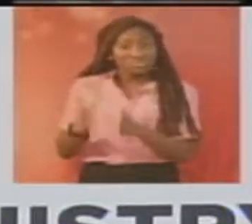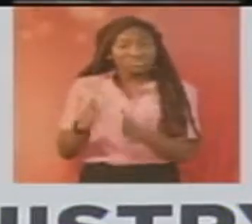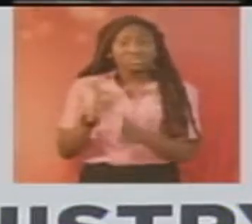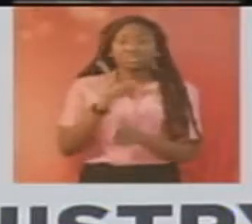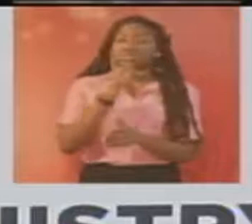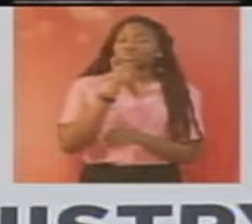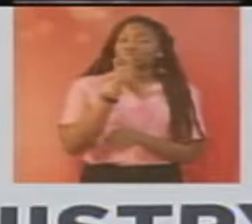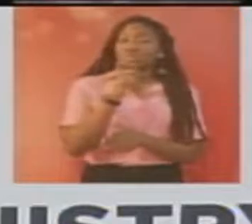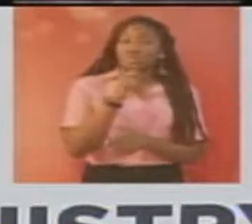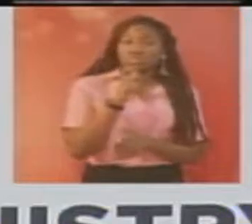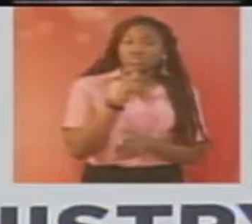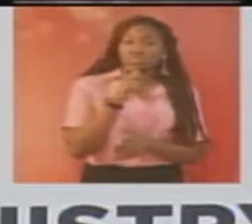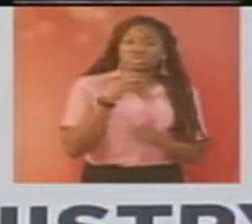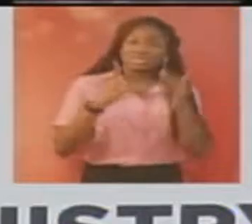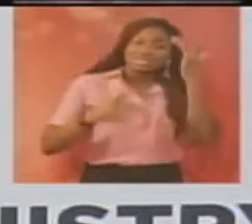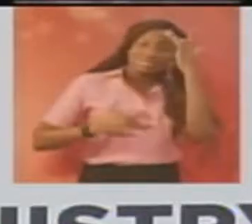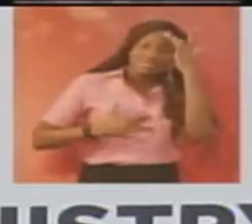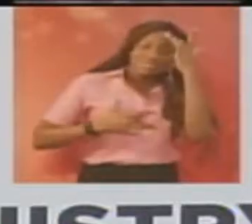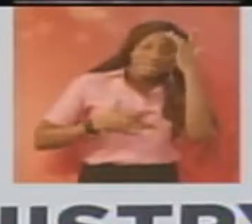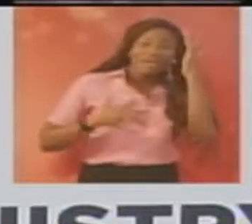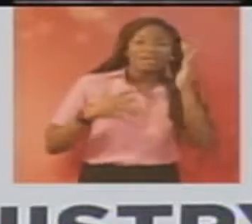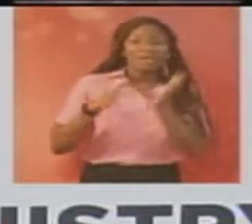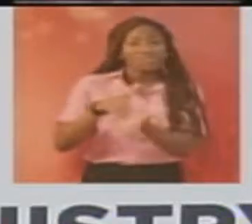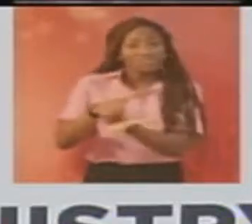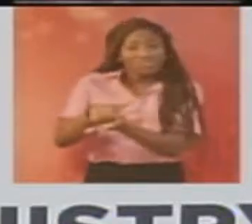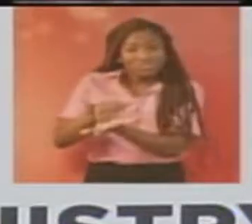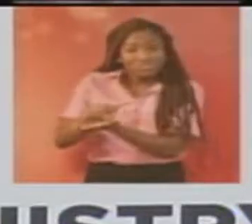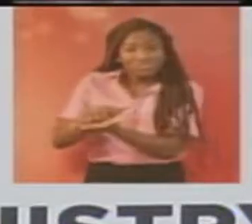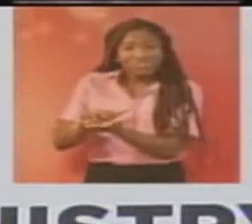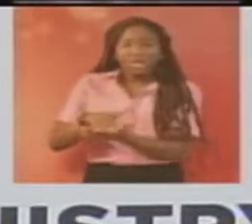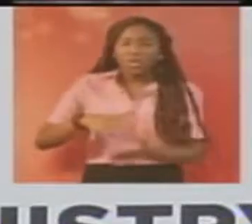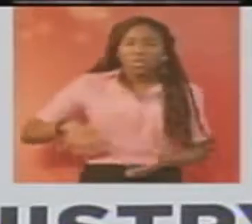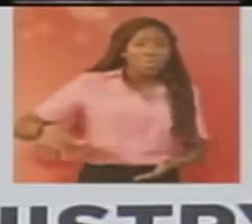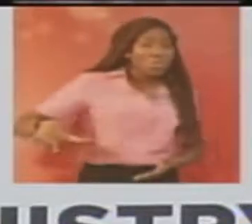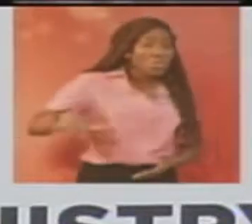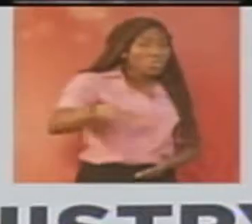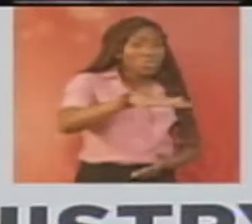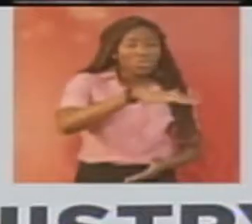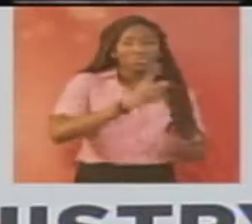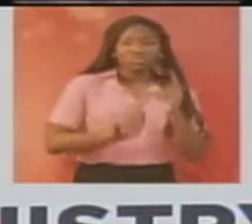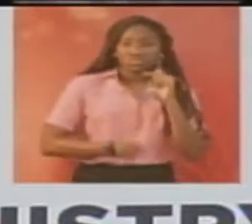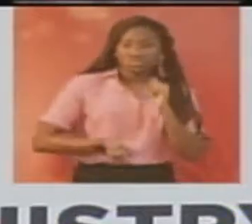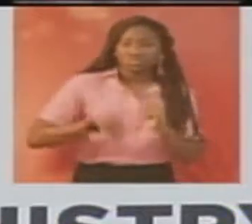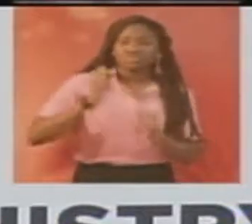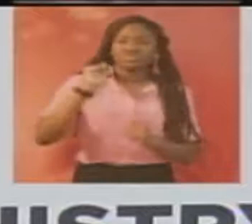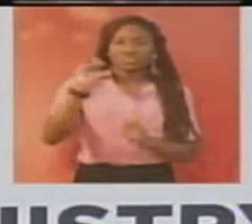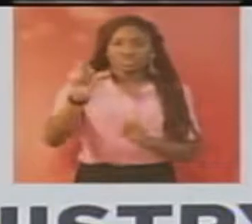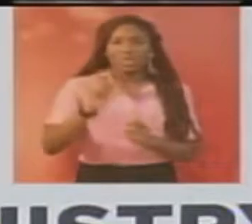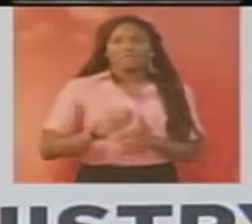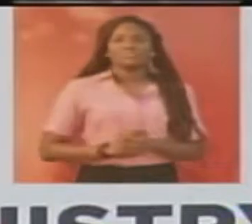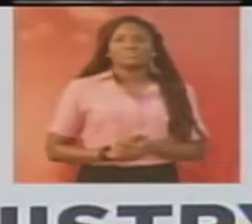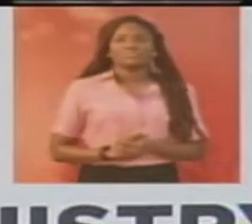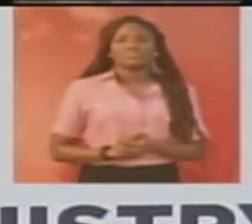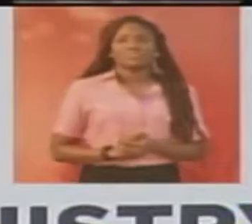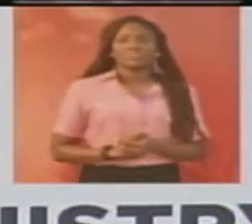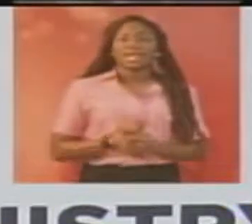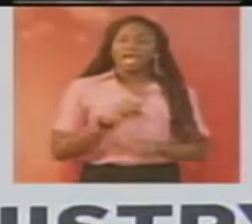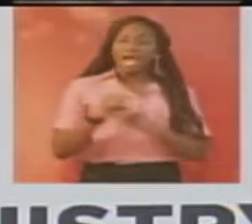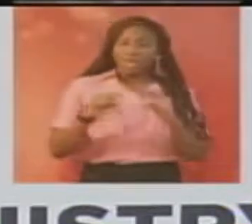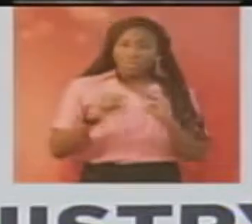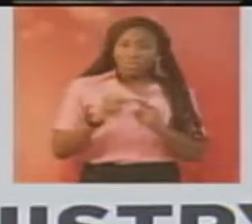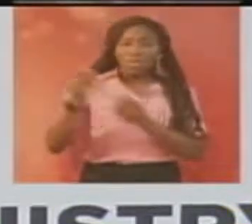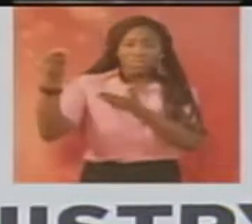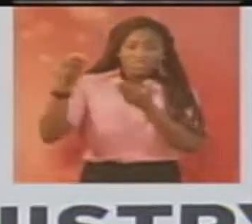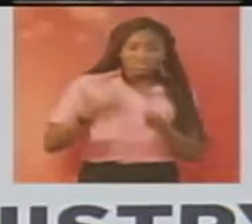is targeting vulnerable individuals in the general population. As additional vaccine is